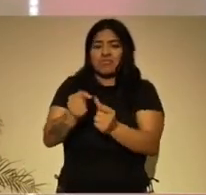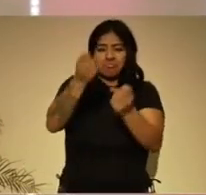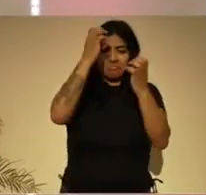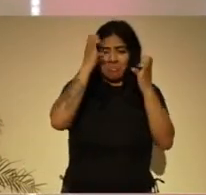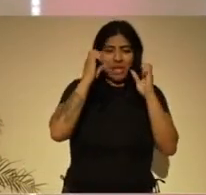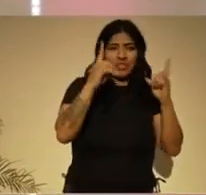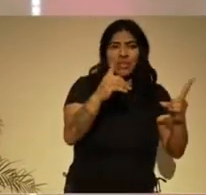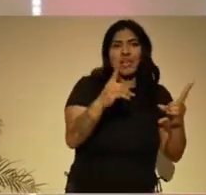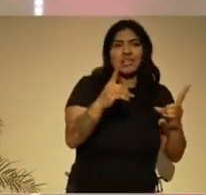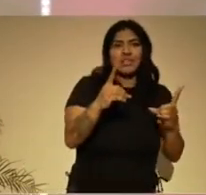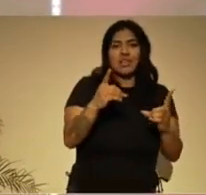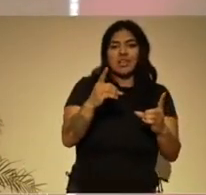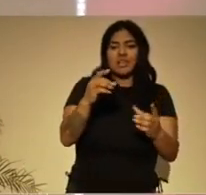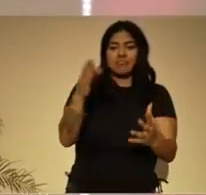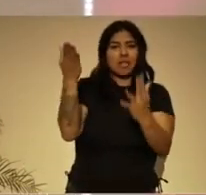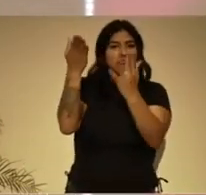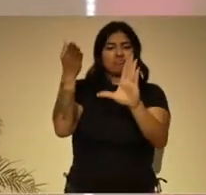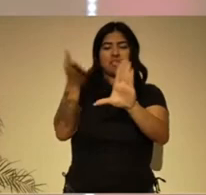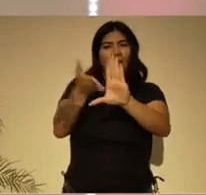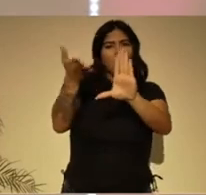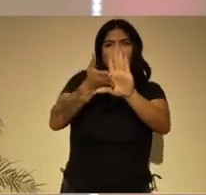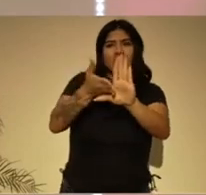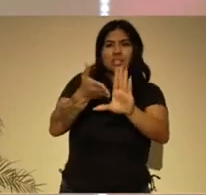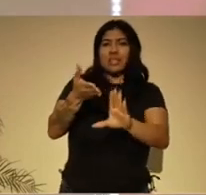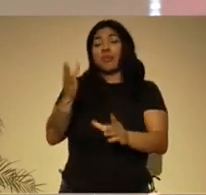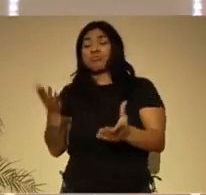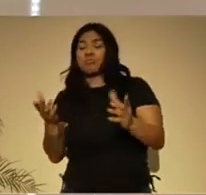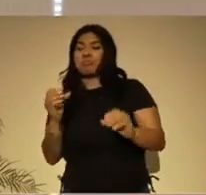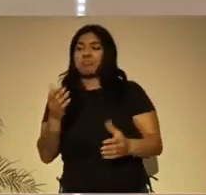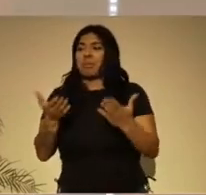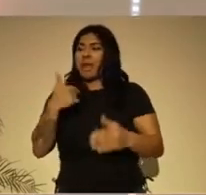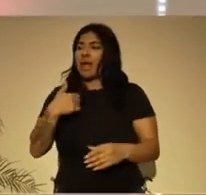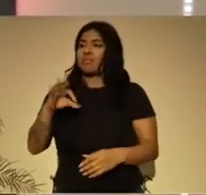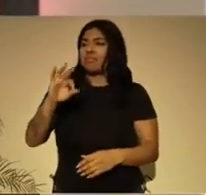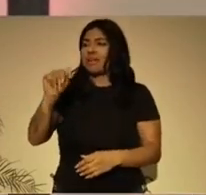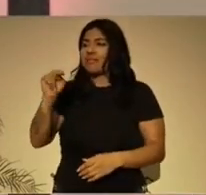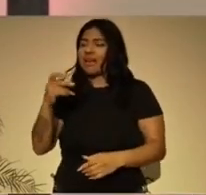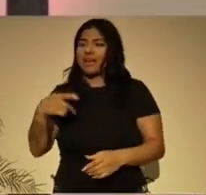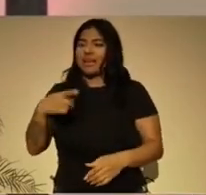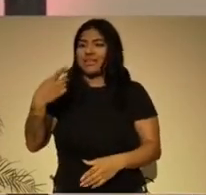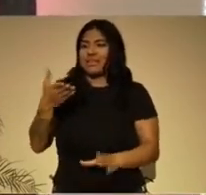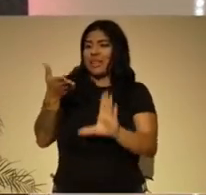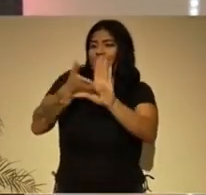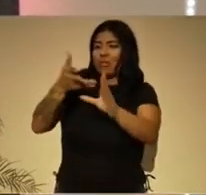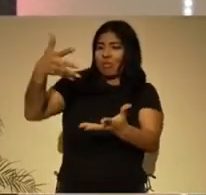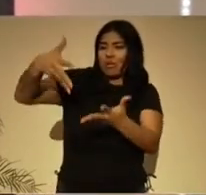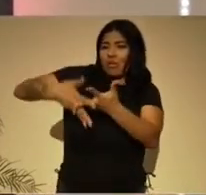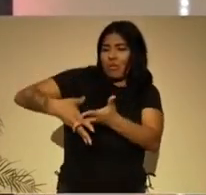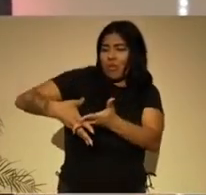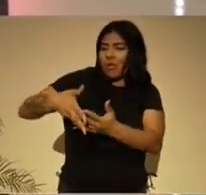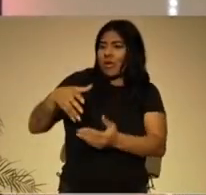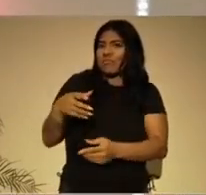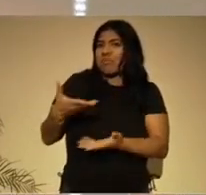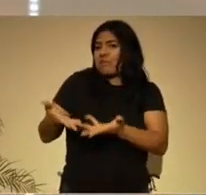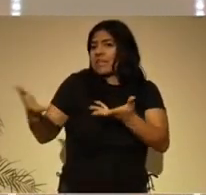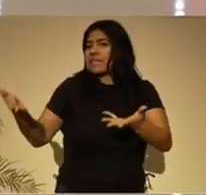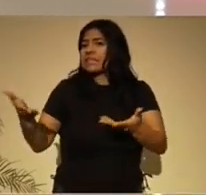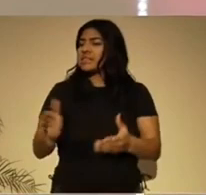education, psychology, although I'm a big fan of psychology and getting to the root of